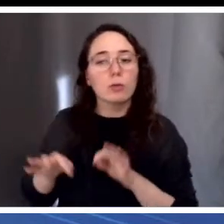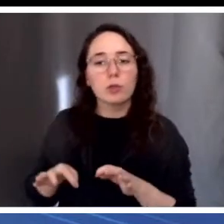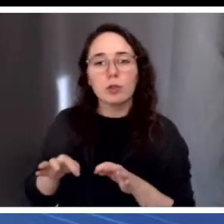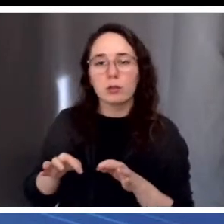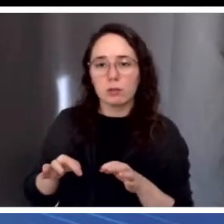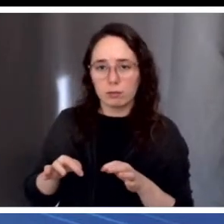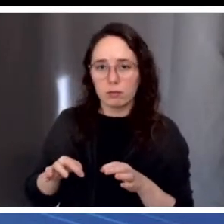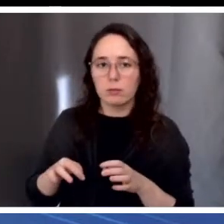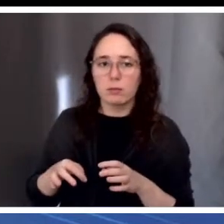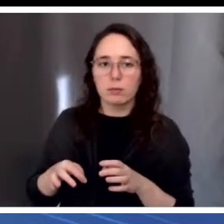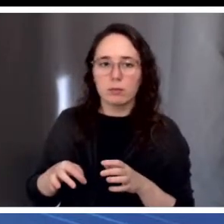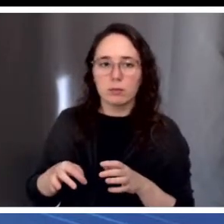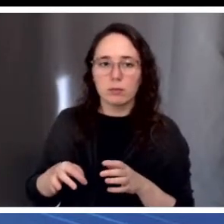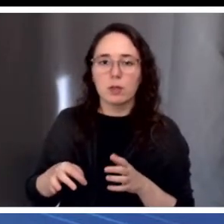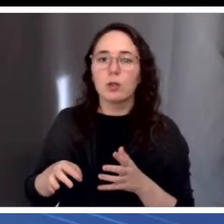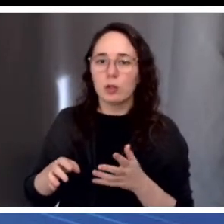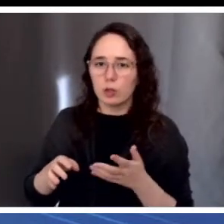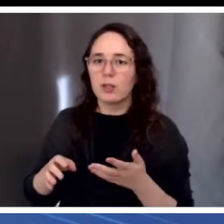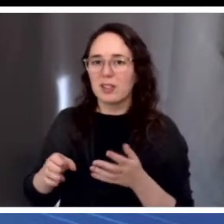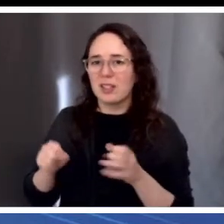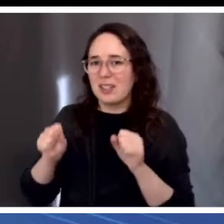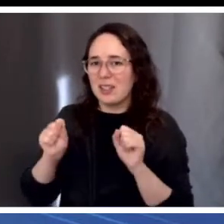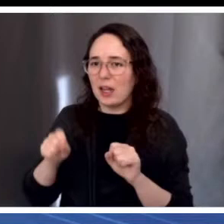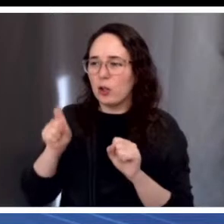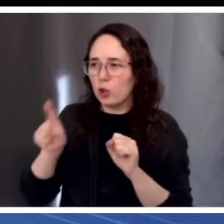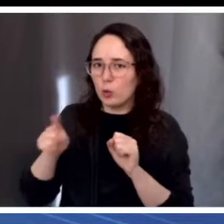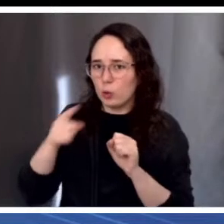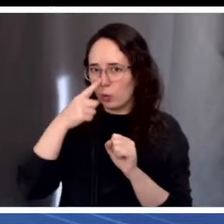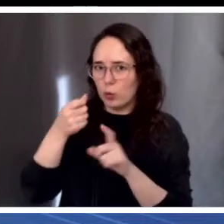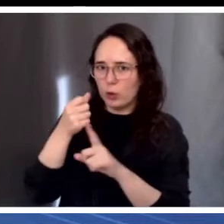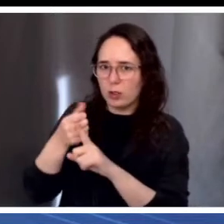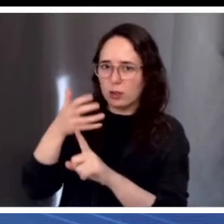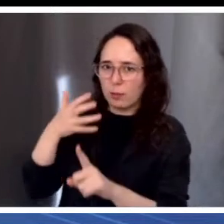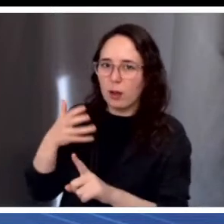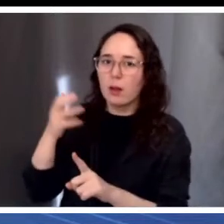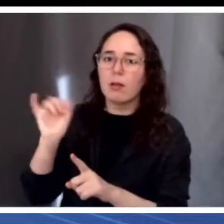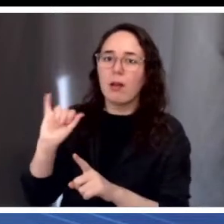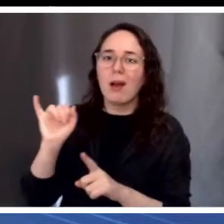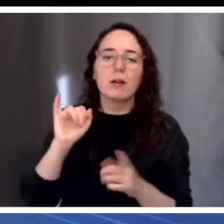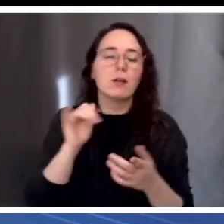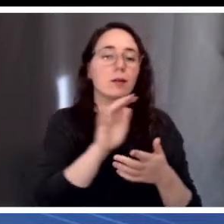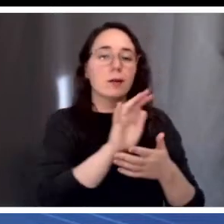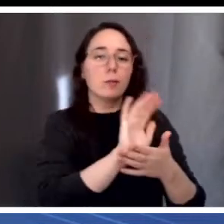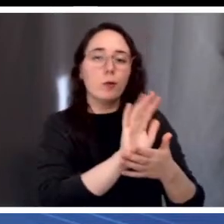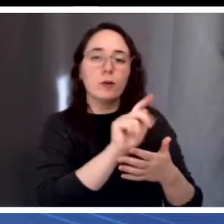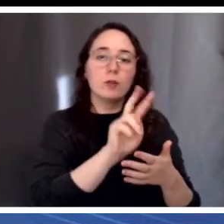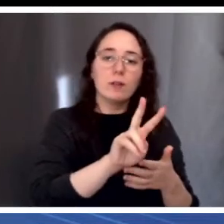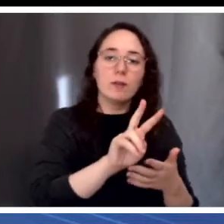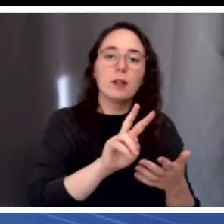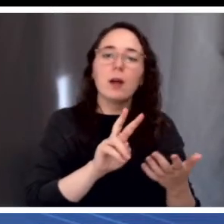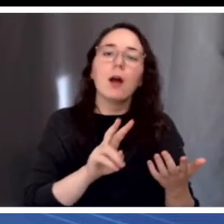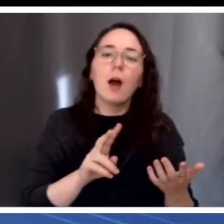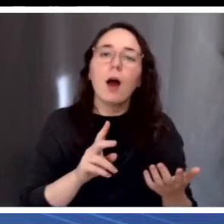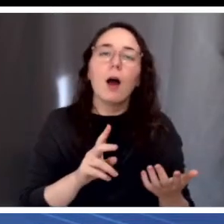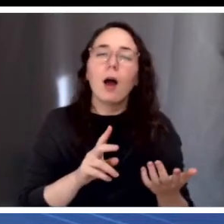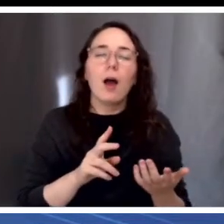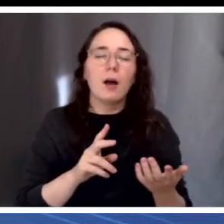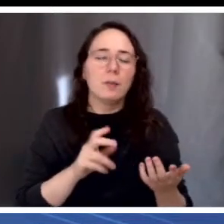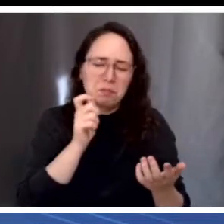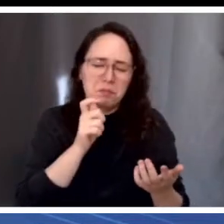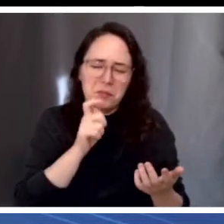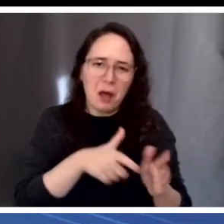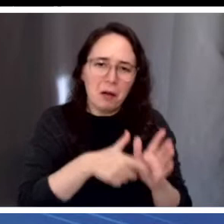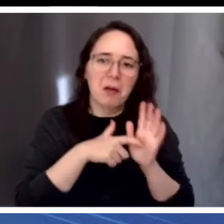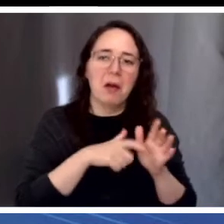take some highly visual scene in a, in a film or TV show that maybe it doesn't necessarily have to be an action sequence, but anything that's highly